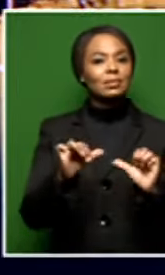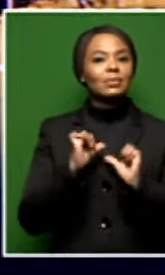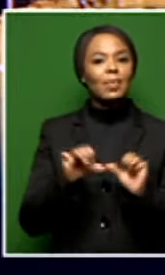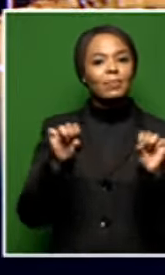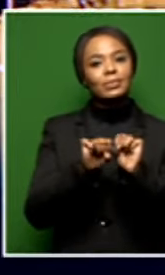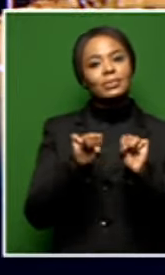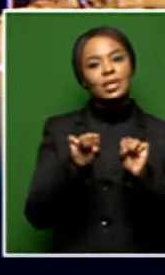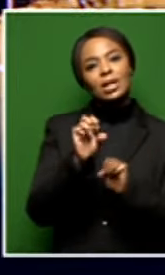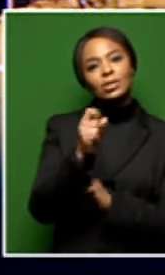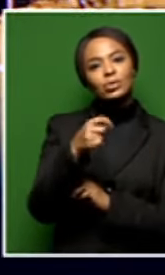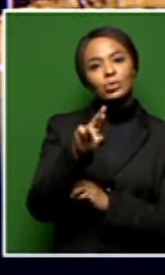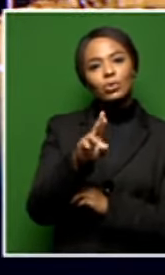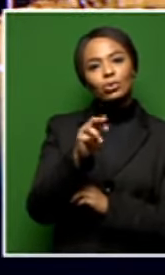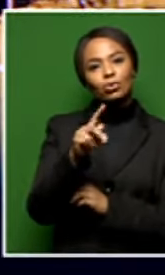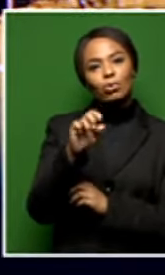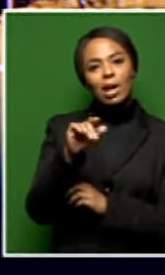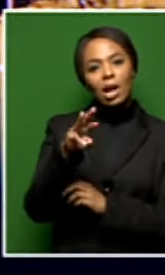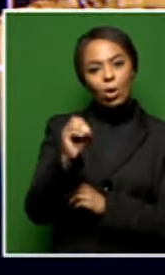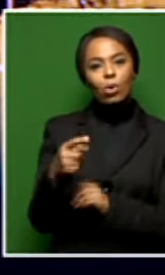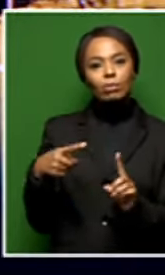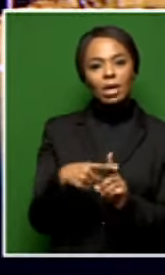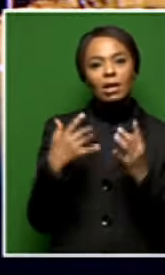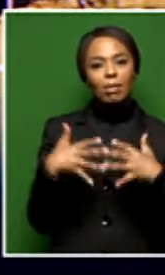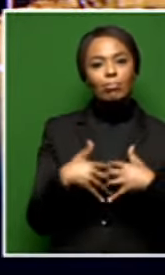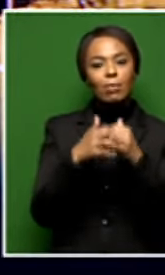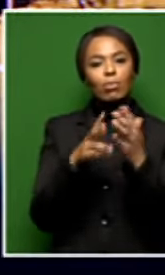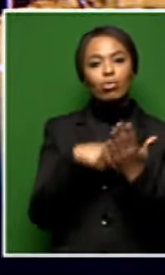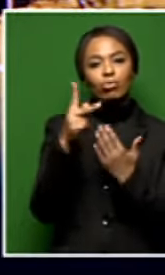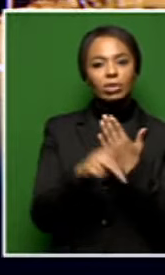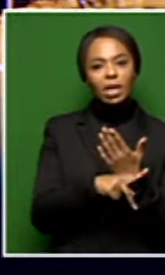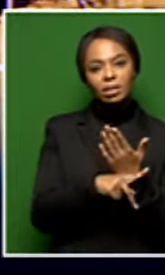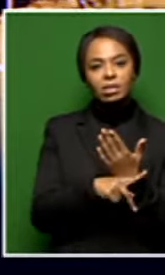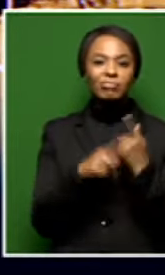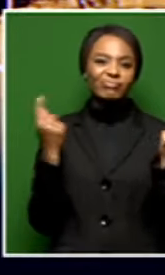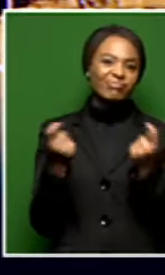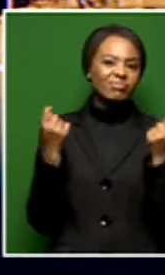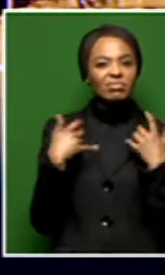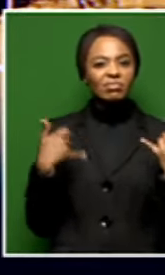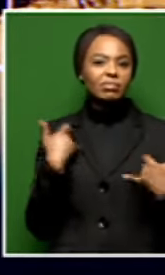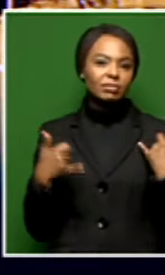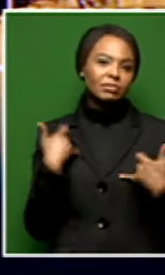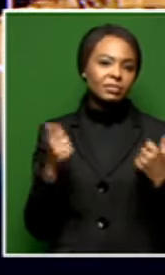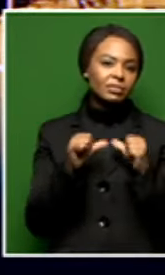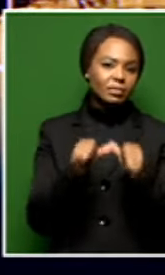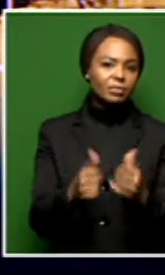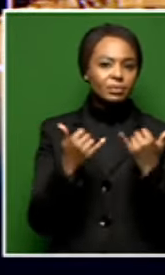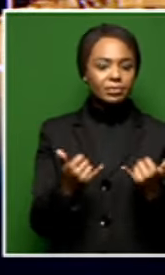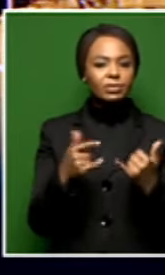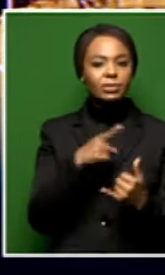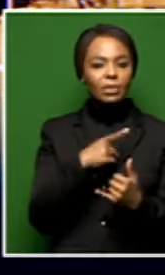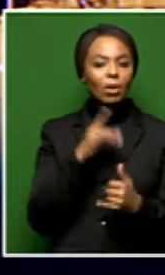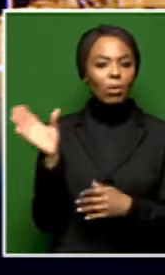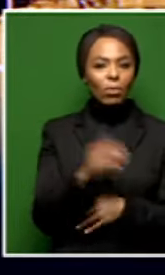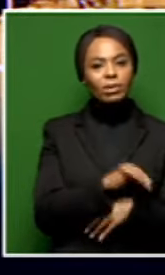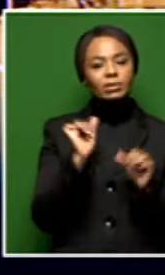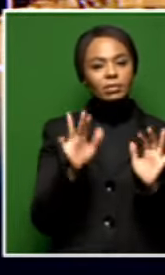Studio Nxumalo Contemporary have collaborated on a new project with Steyn Entertainment and Dusse, where 9 independent artists have been given an